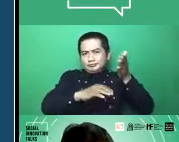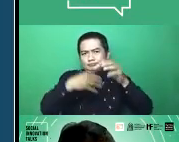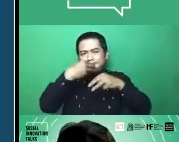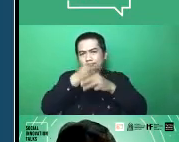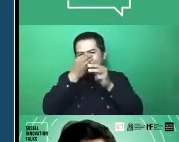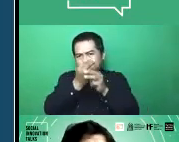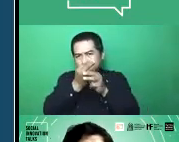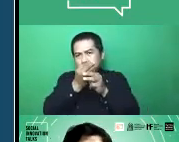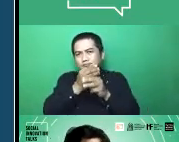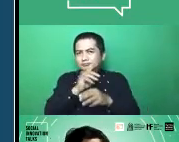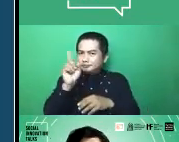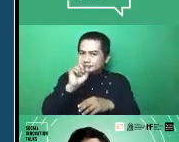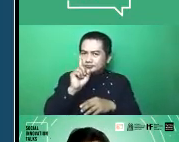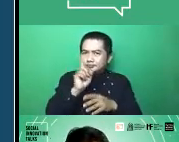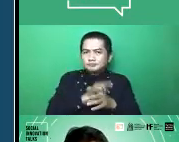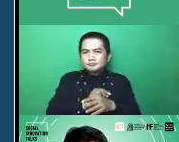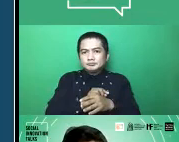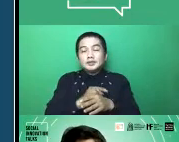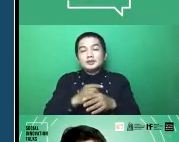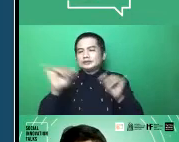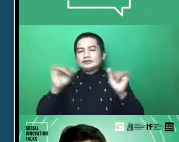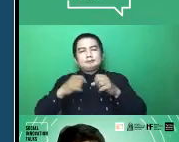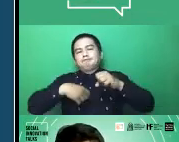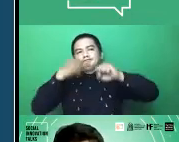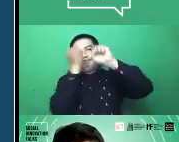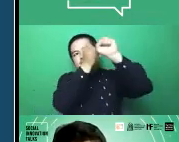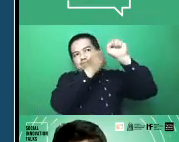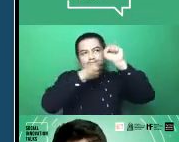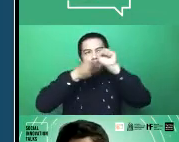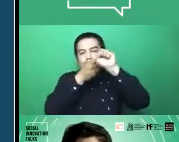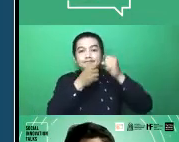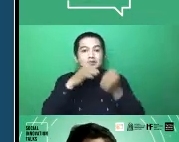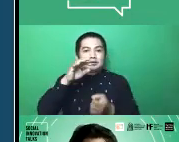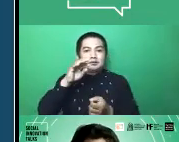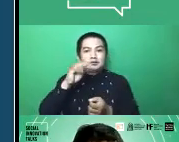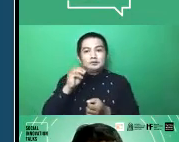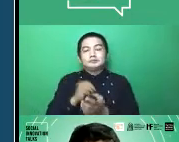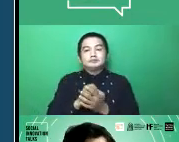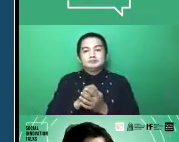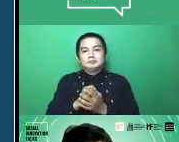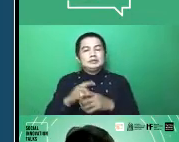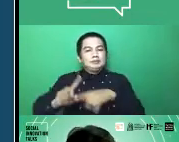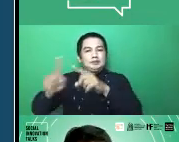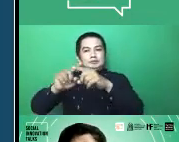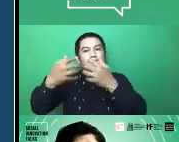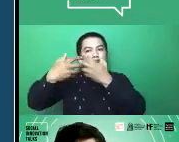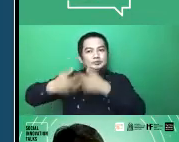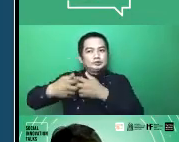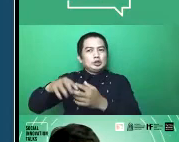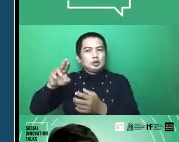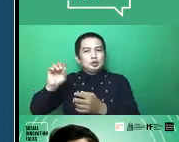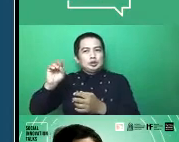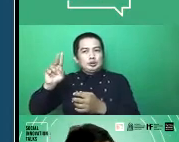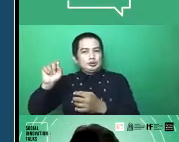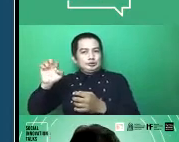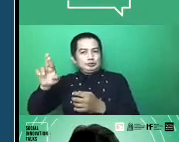subtractive manufacturing is kind of like sculpting, okay? And subtractive manufacturing covers many different machines, routers, milling